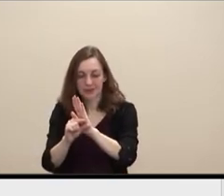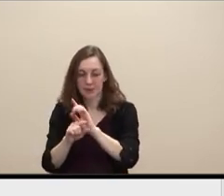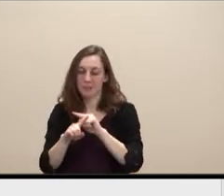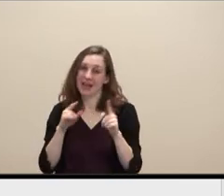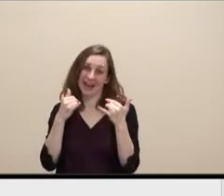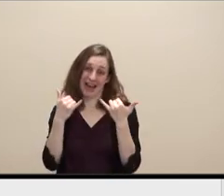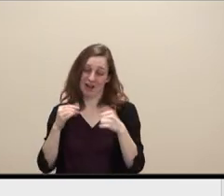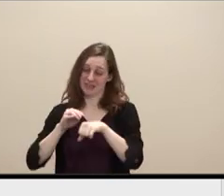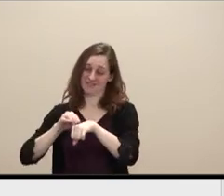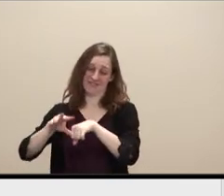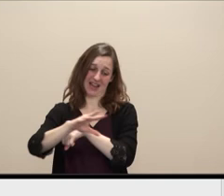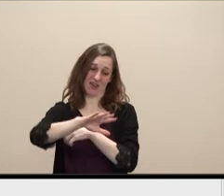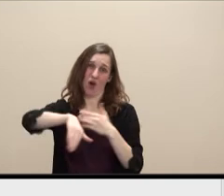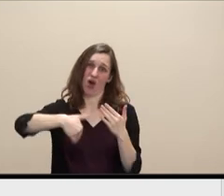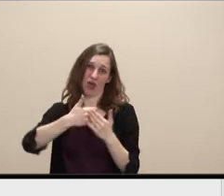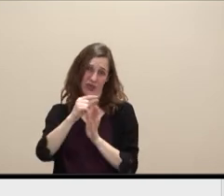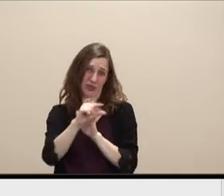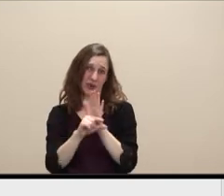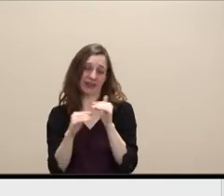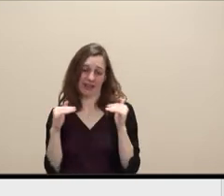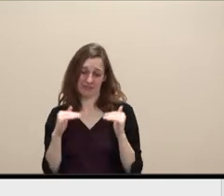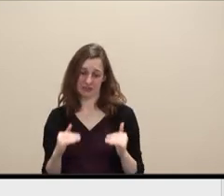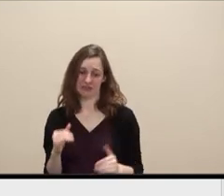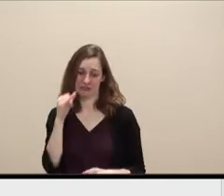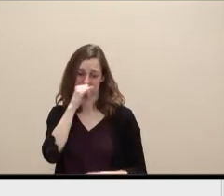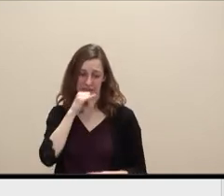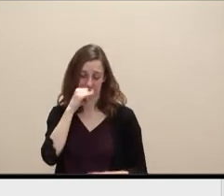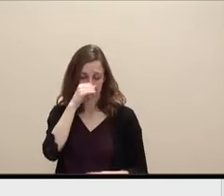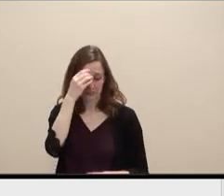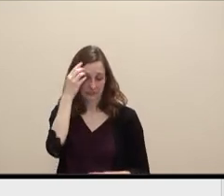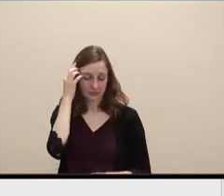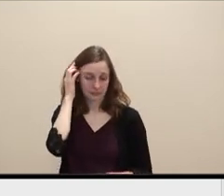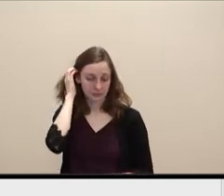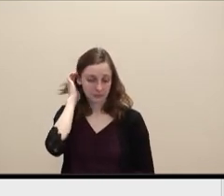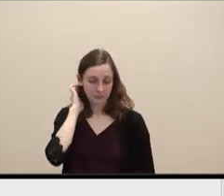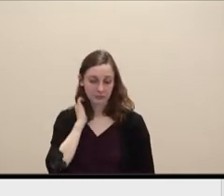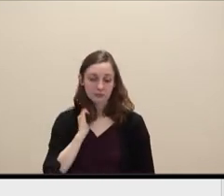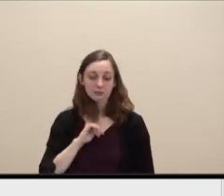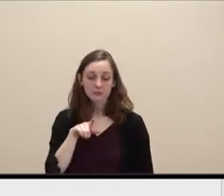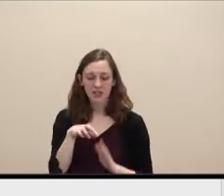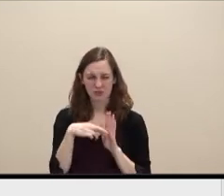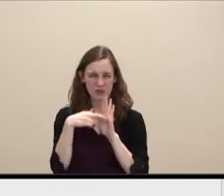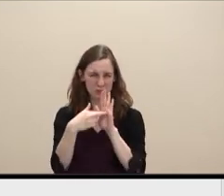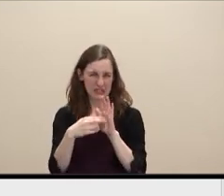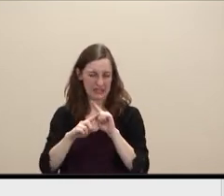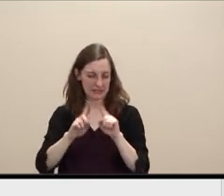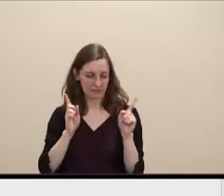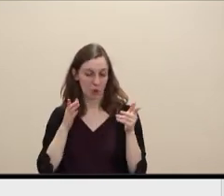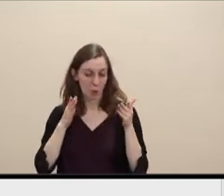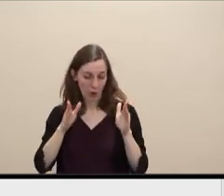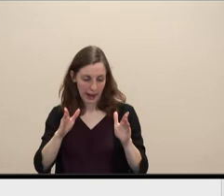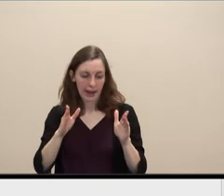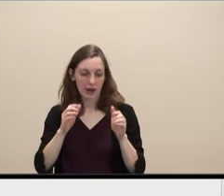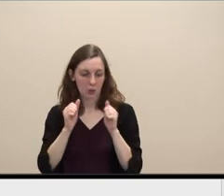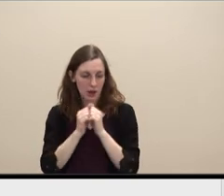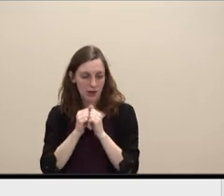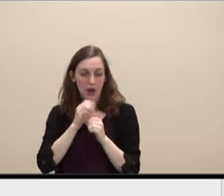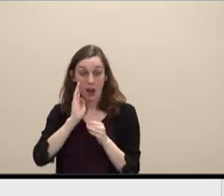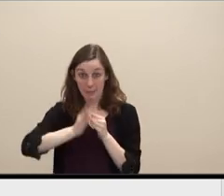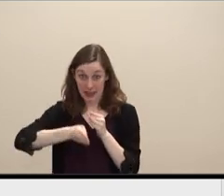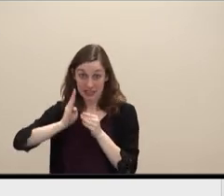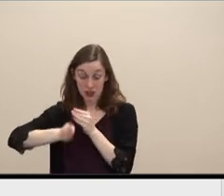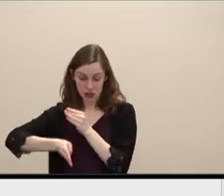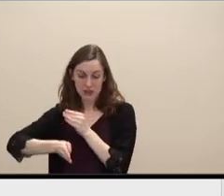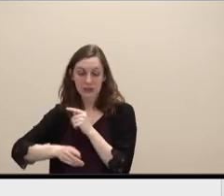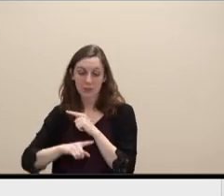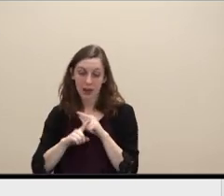levels. And so this just represents it in a different way, the course completions. But the good news is things are